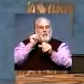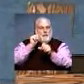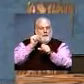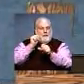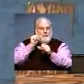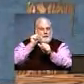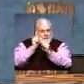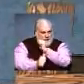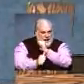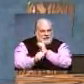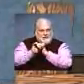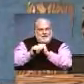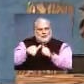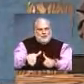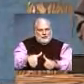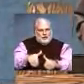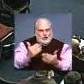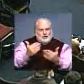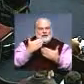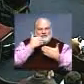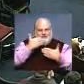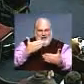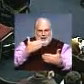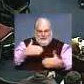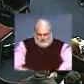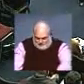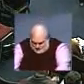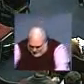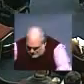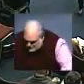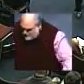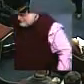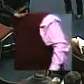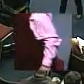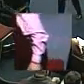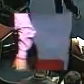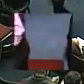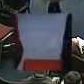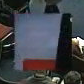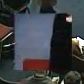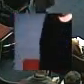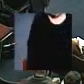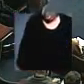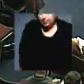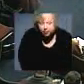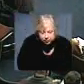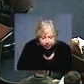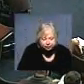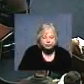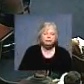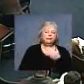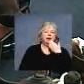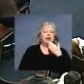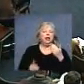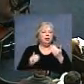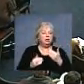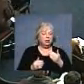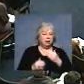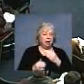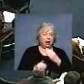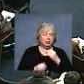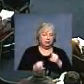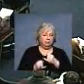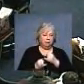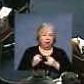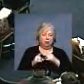the resolution. Thank you. Thank you, Ruth. The next card and the final card I have is from Jane